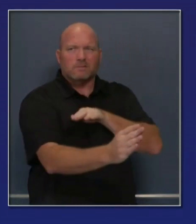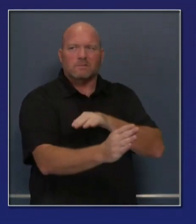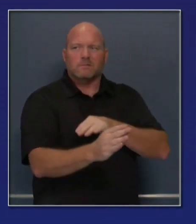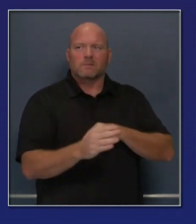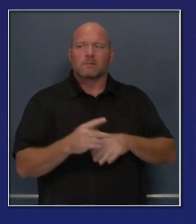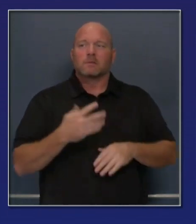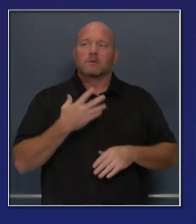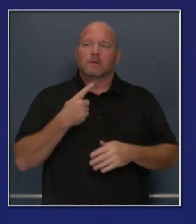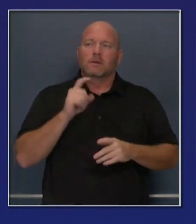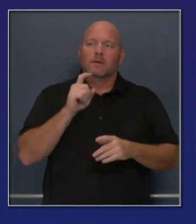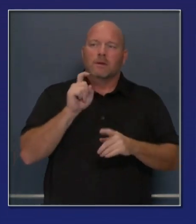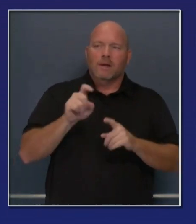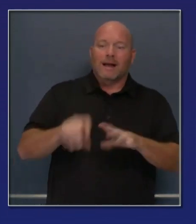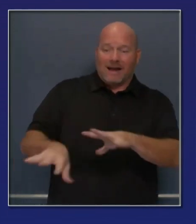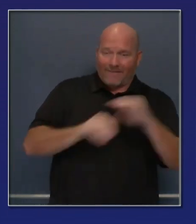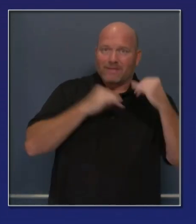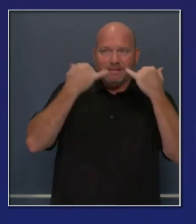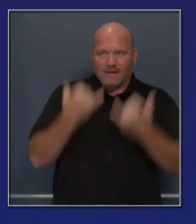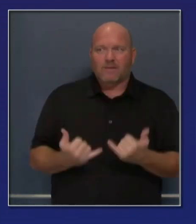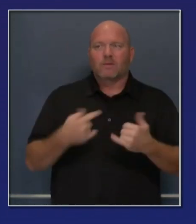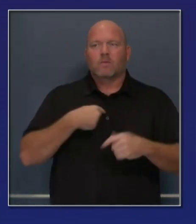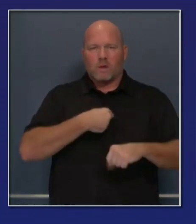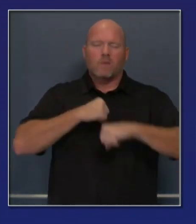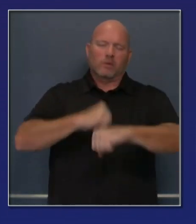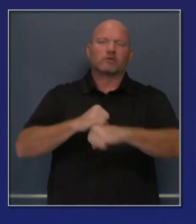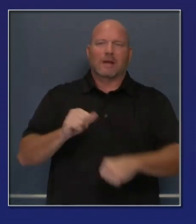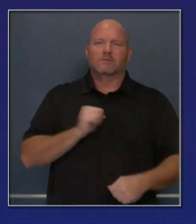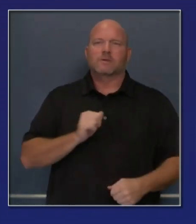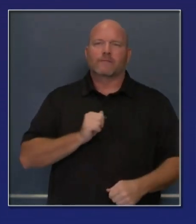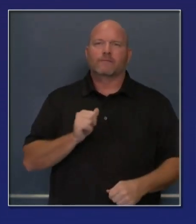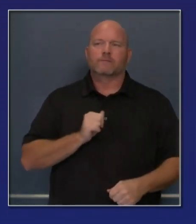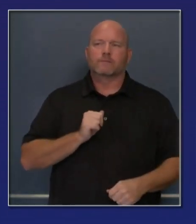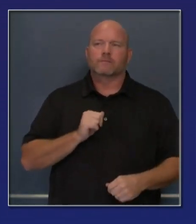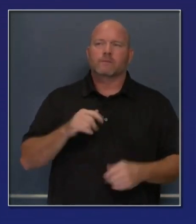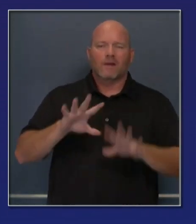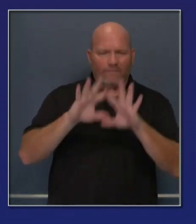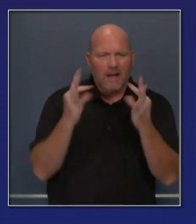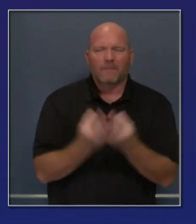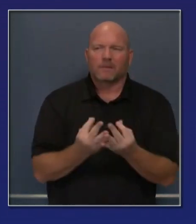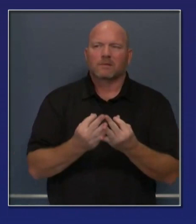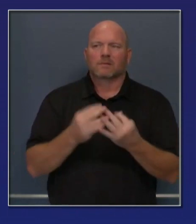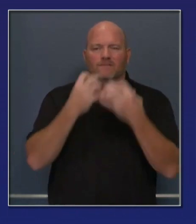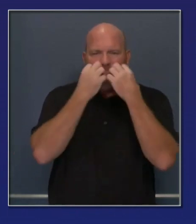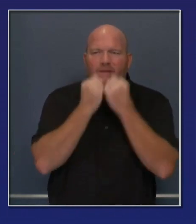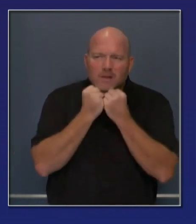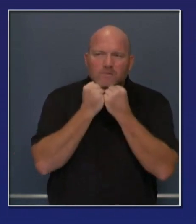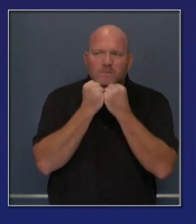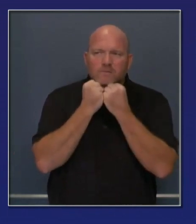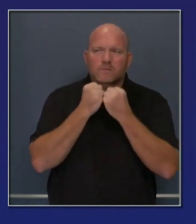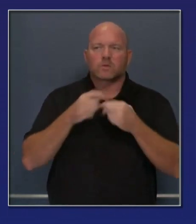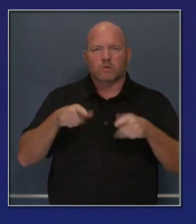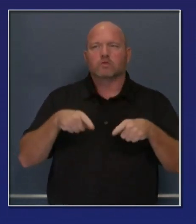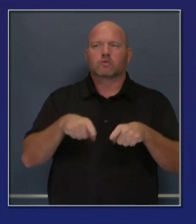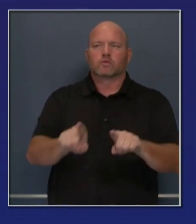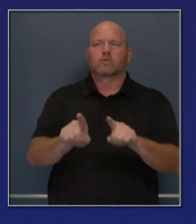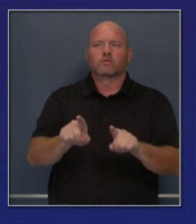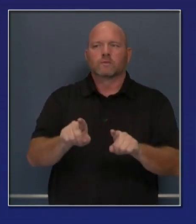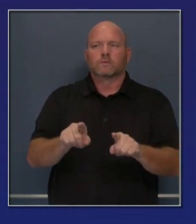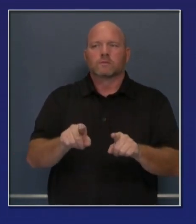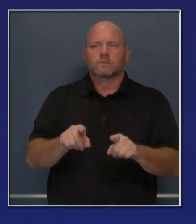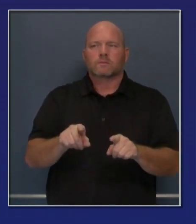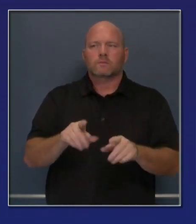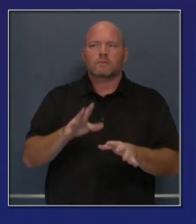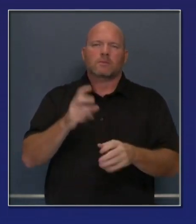Critical that we protect ourselves and our family, our loved ones during this peak of our wildfire season.